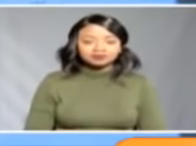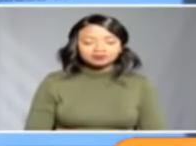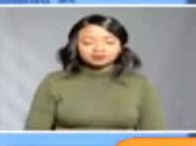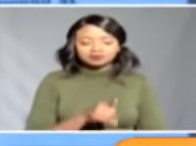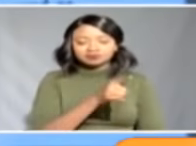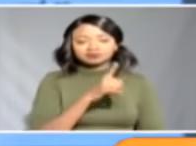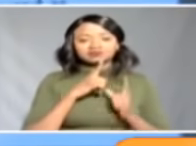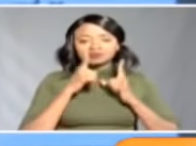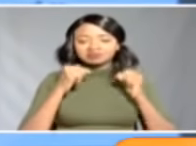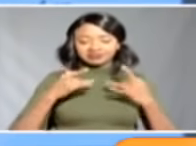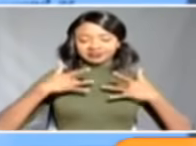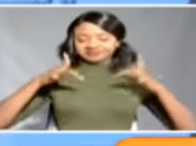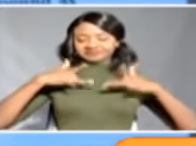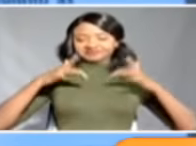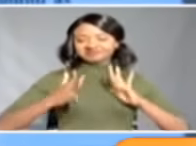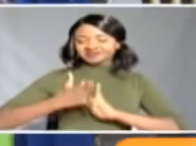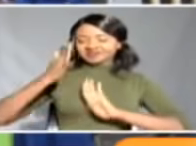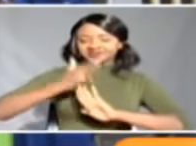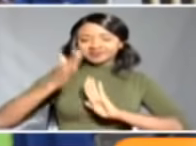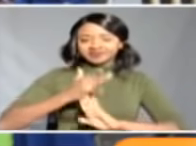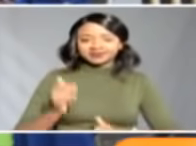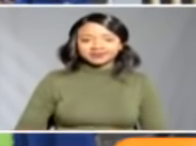was quick to deny the allegations.